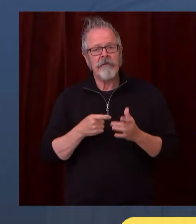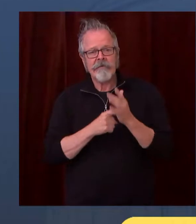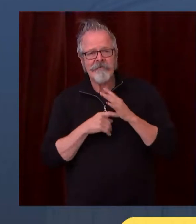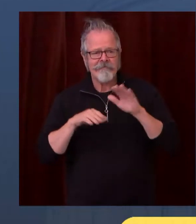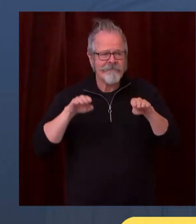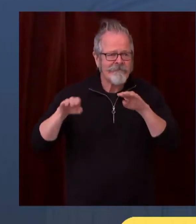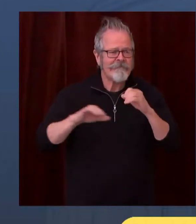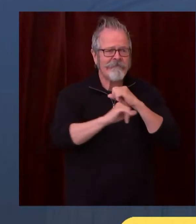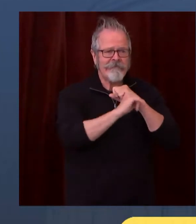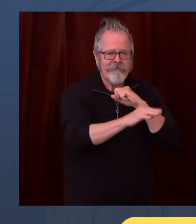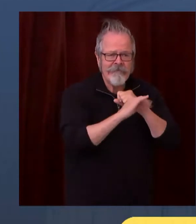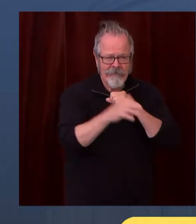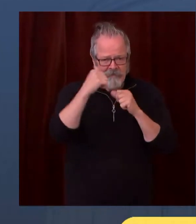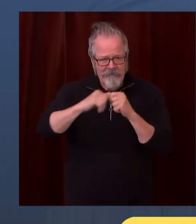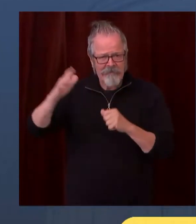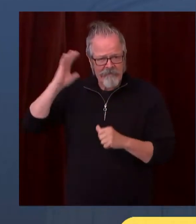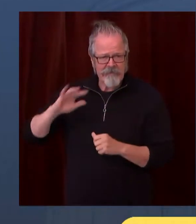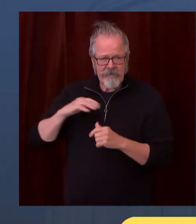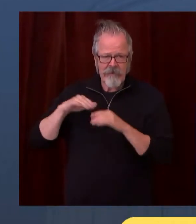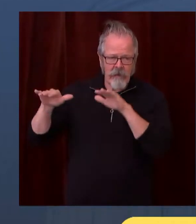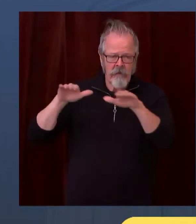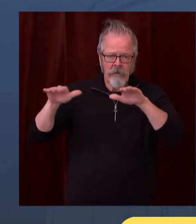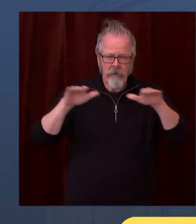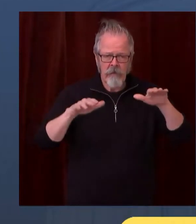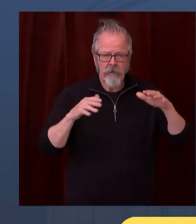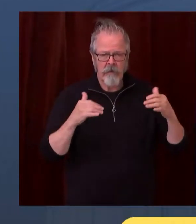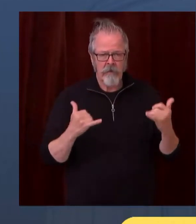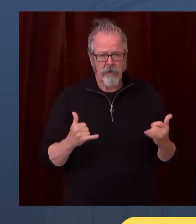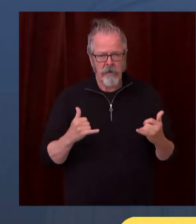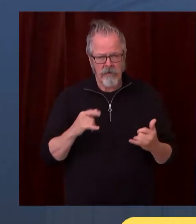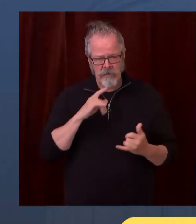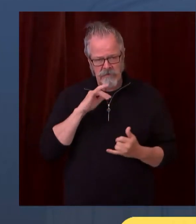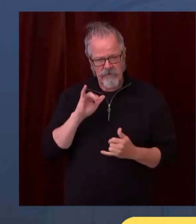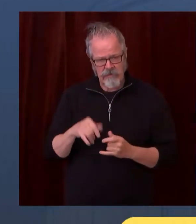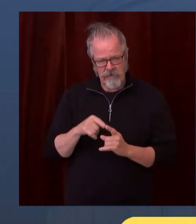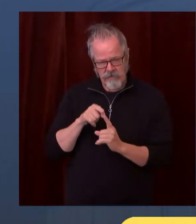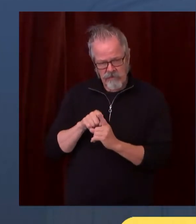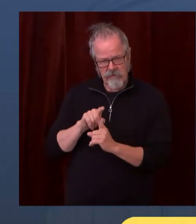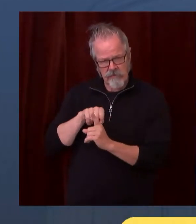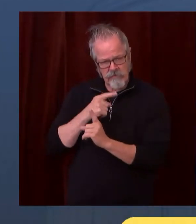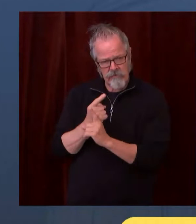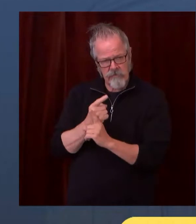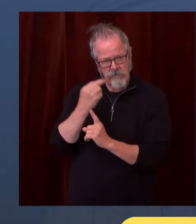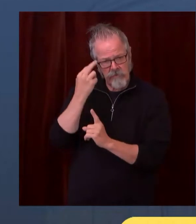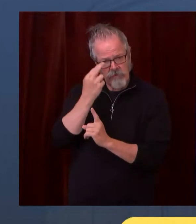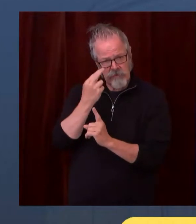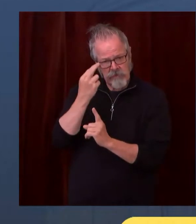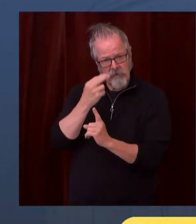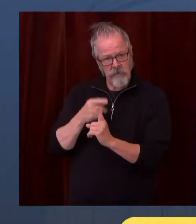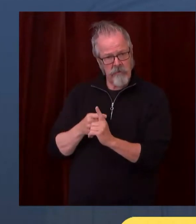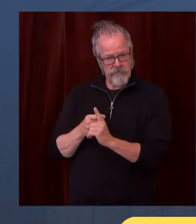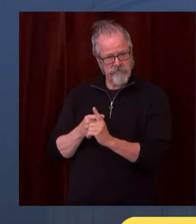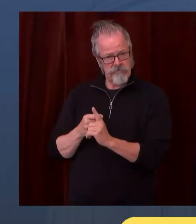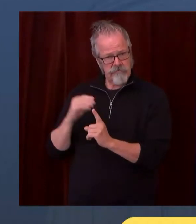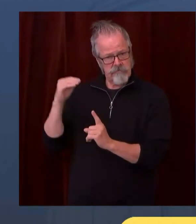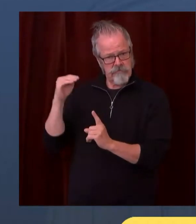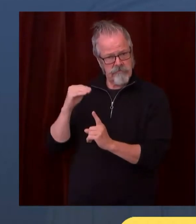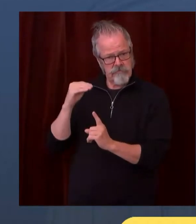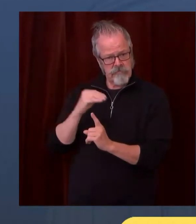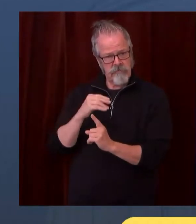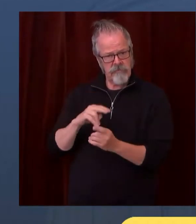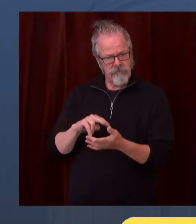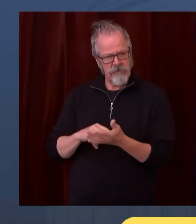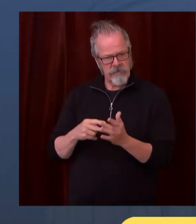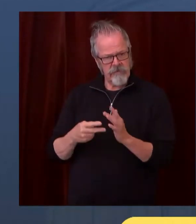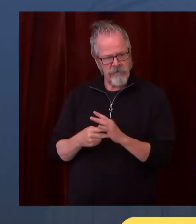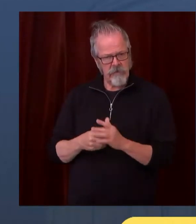another explanation for this coming down so significantly. So this is really encouraging for the rest of the state, that